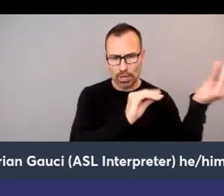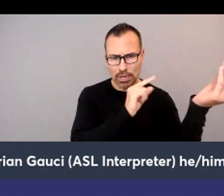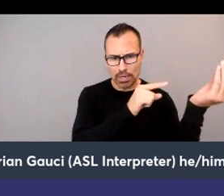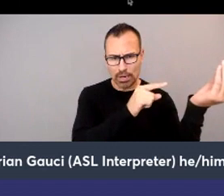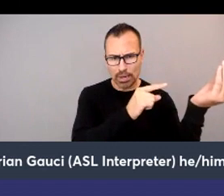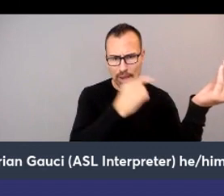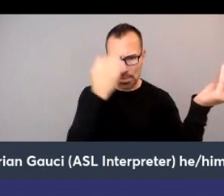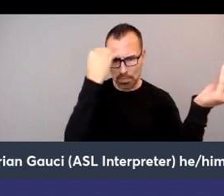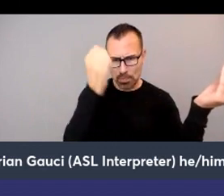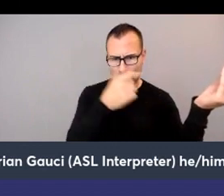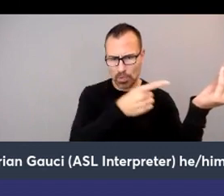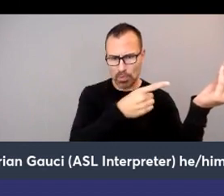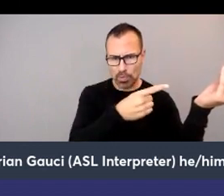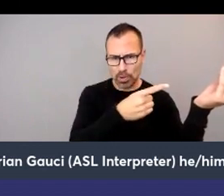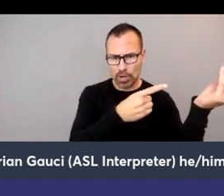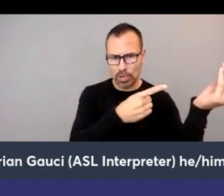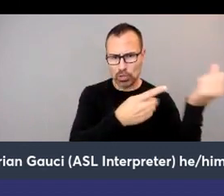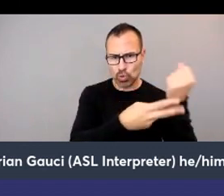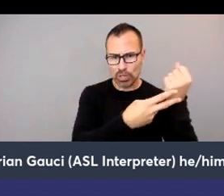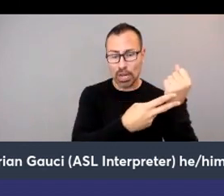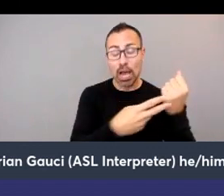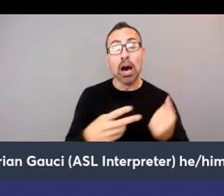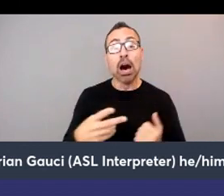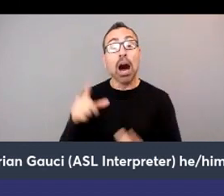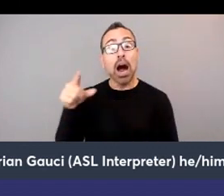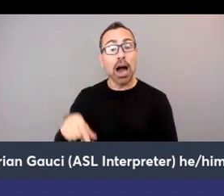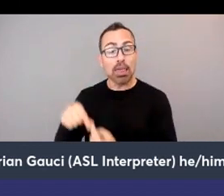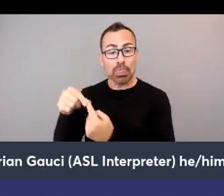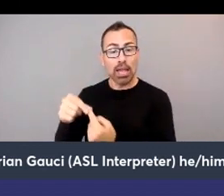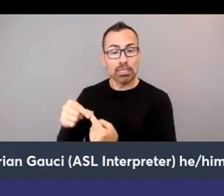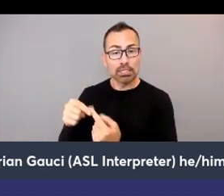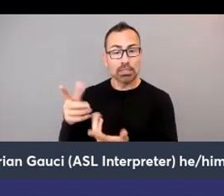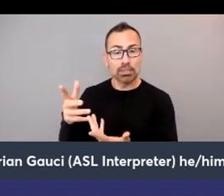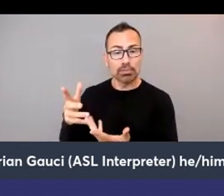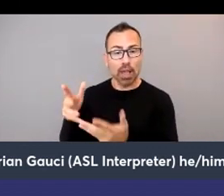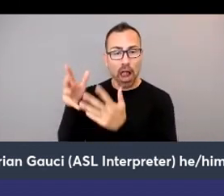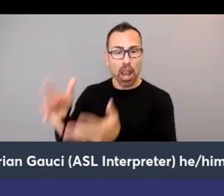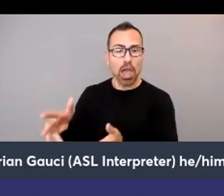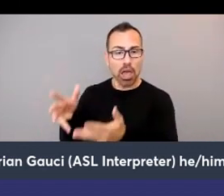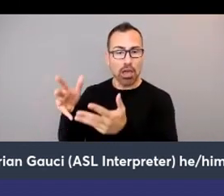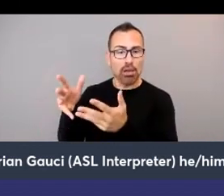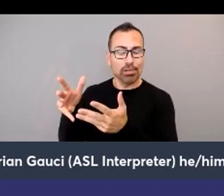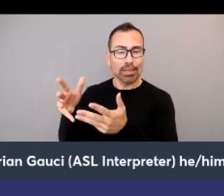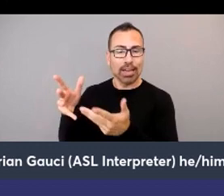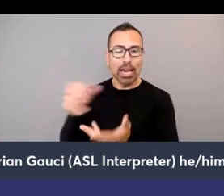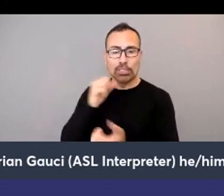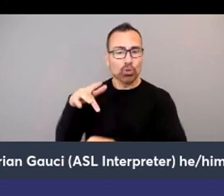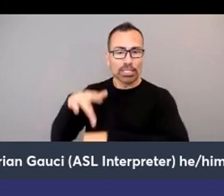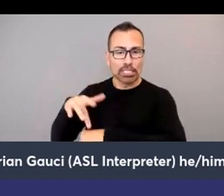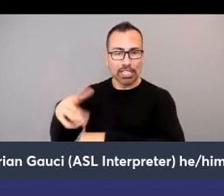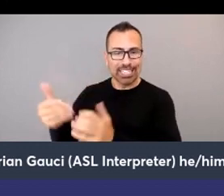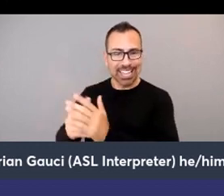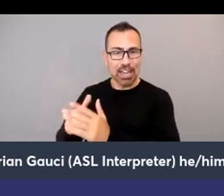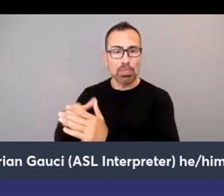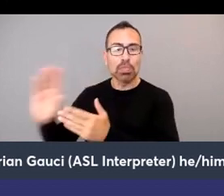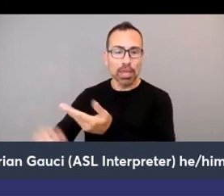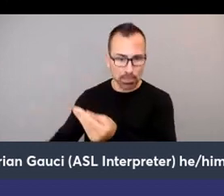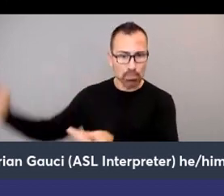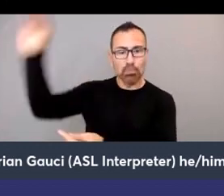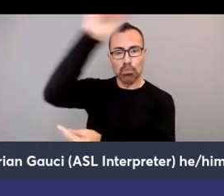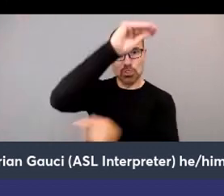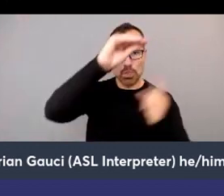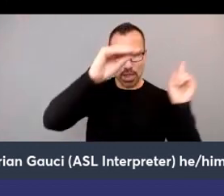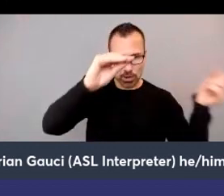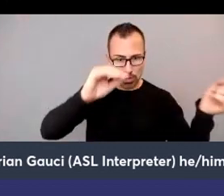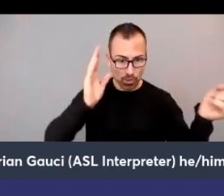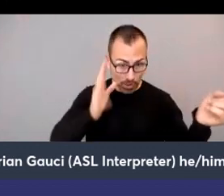in-memory storage unless if I never fetch that data again, right? Excellent point. Absolutely. So the